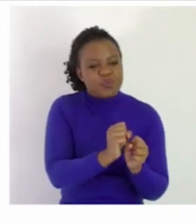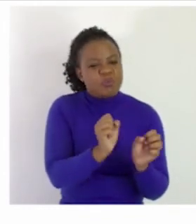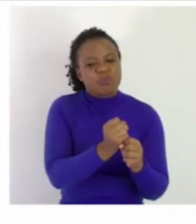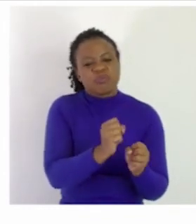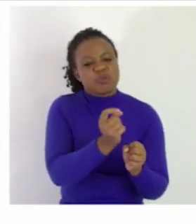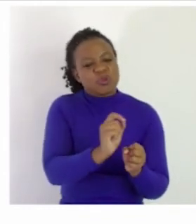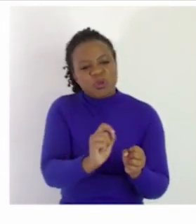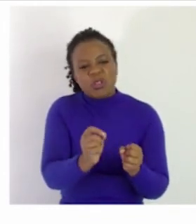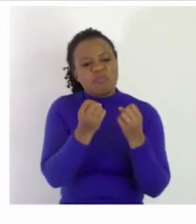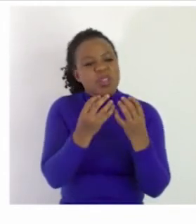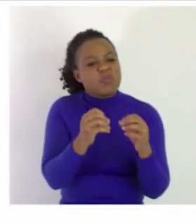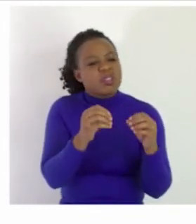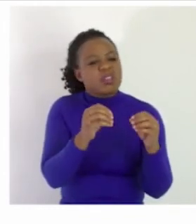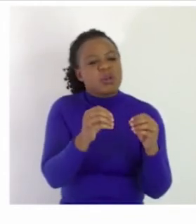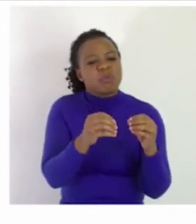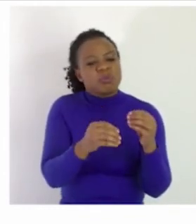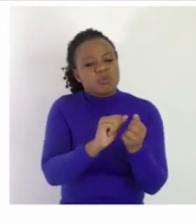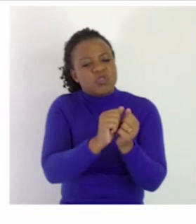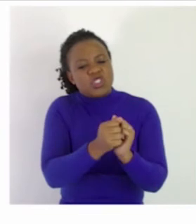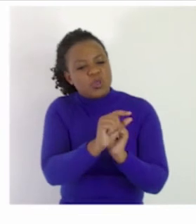the plural form.